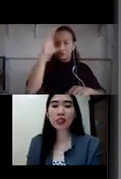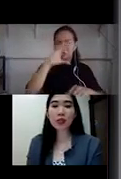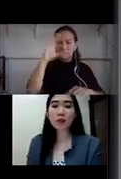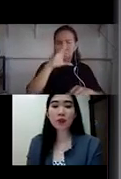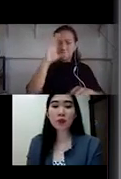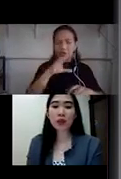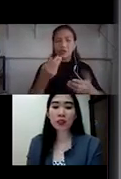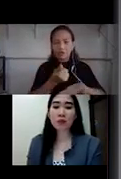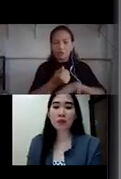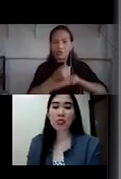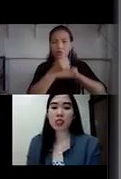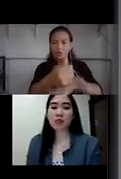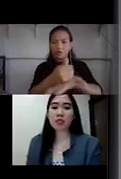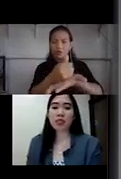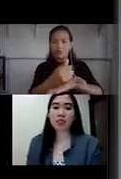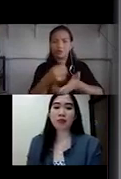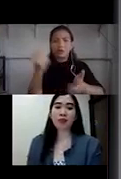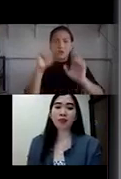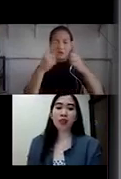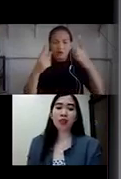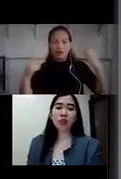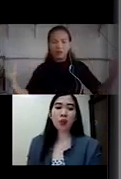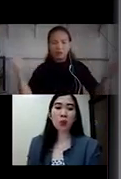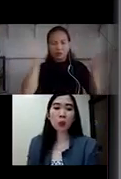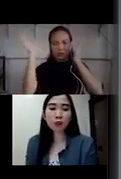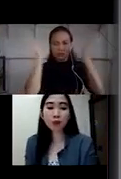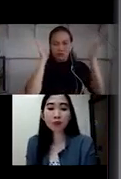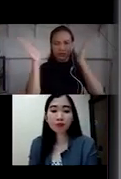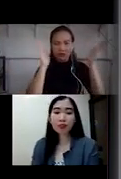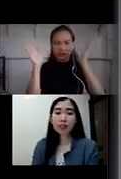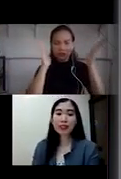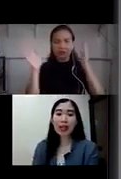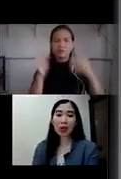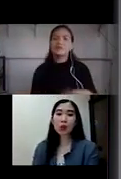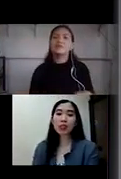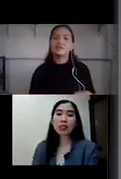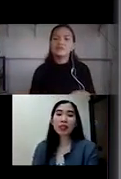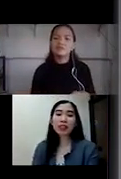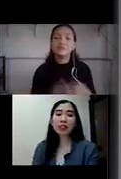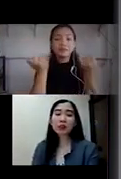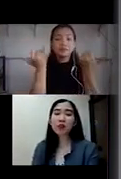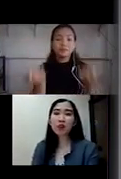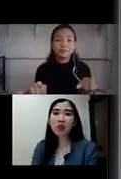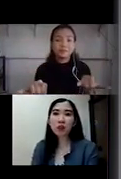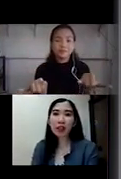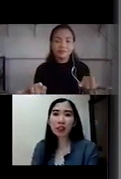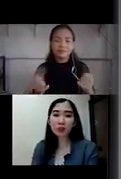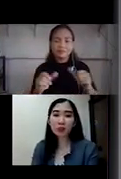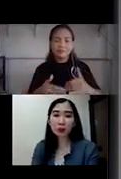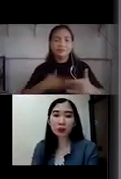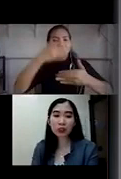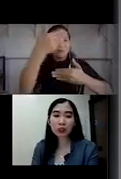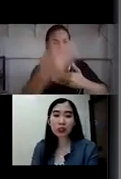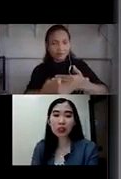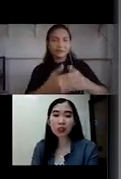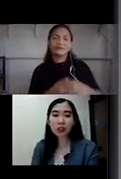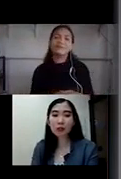atin to improve our library services. So, now, let's move forward